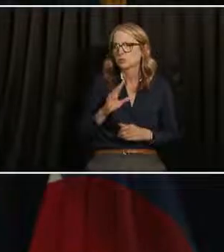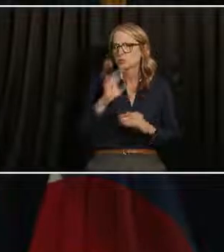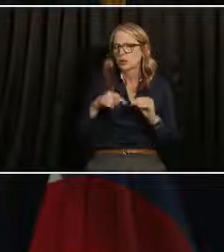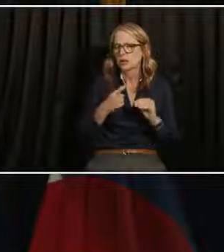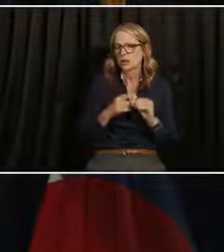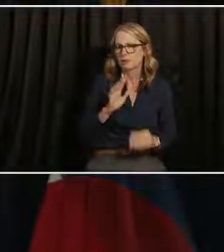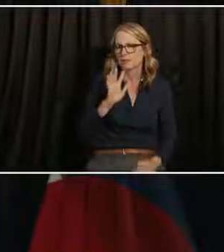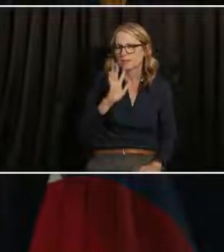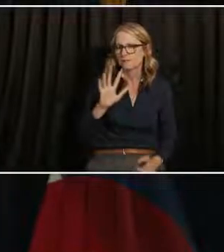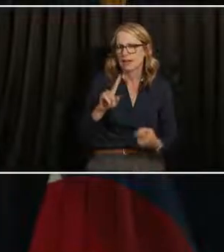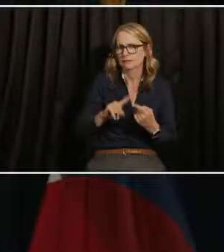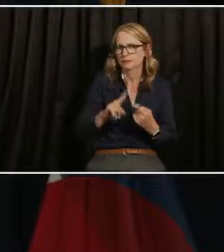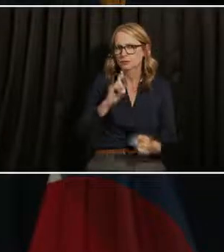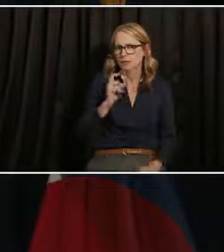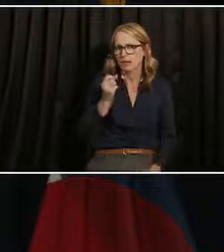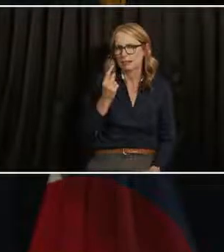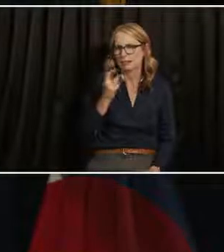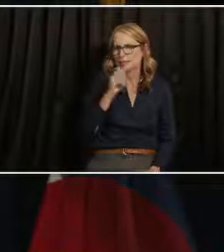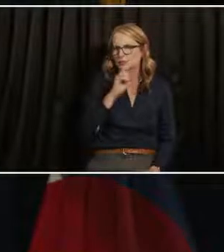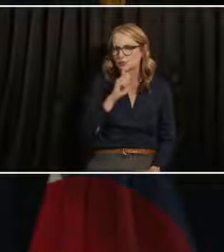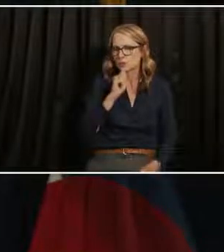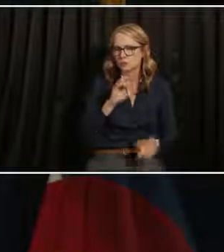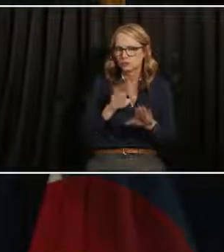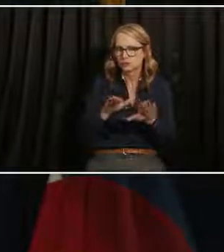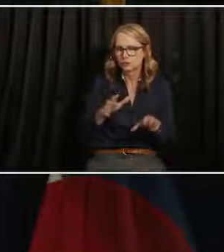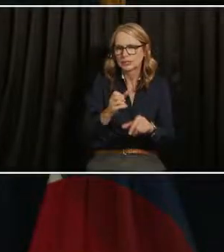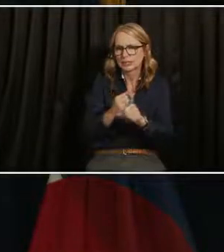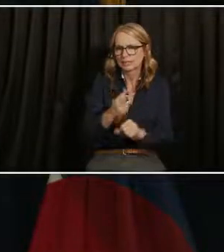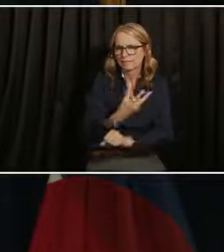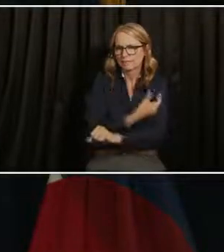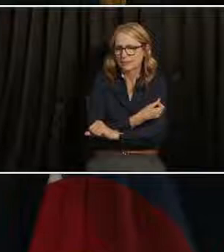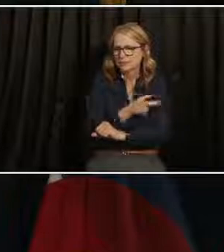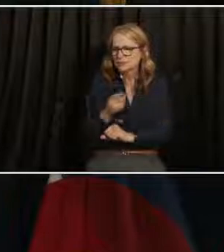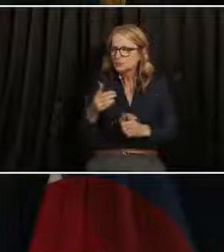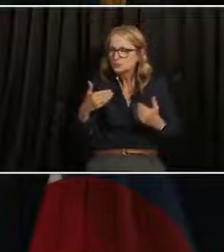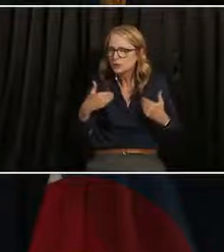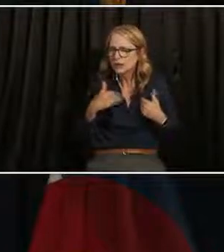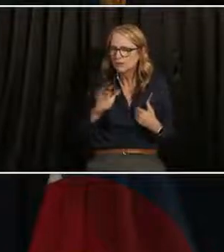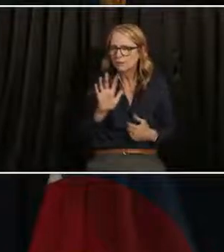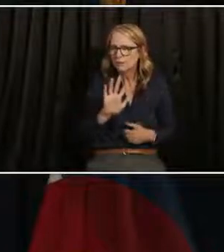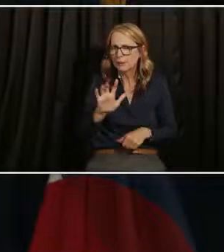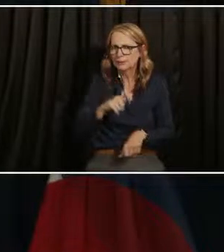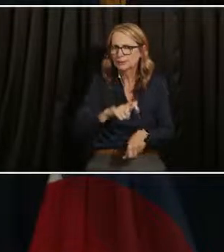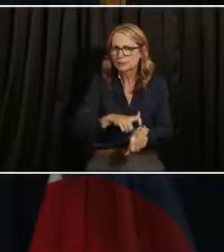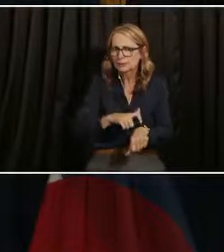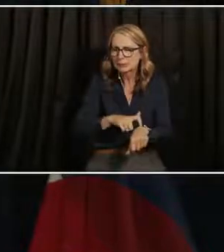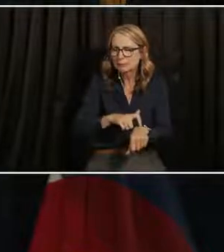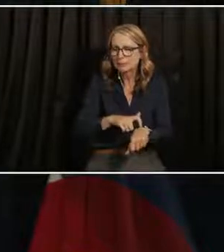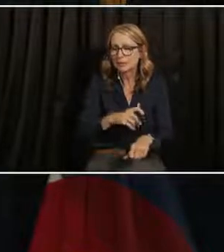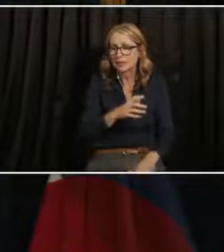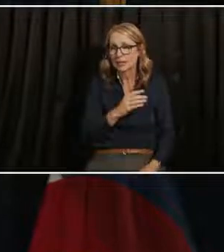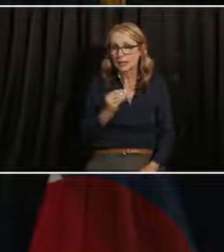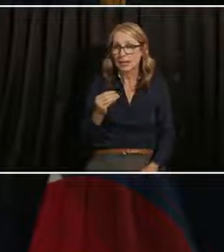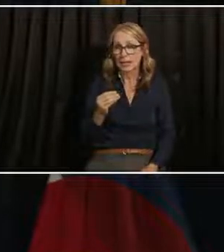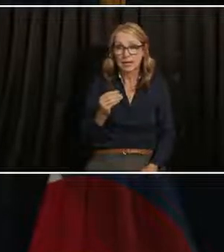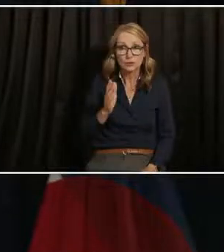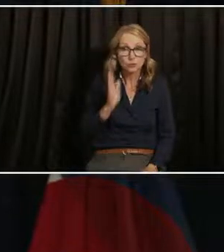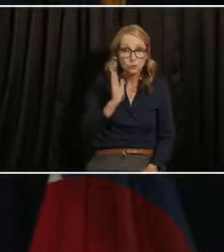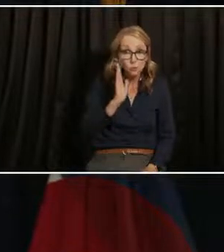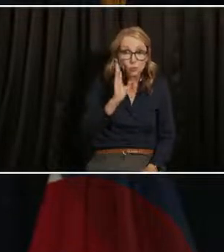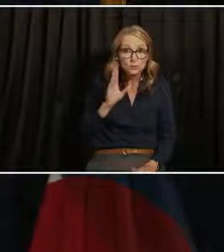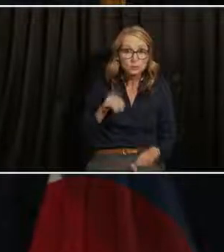you have a sense both of timing and also would those shots be delivered